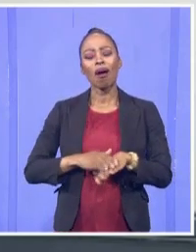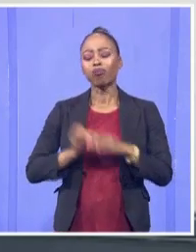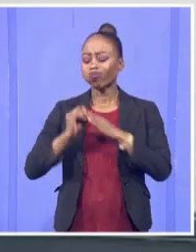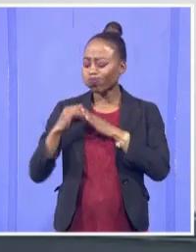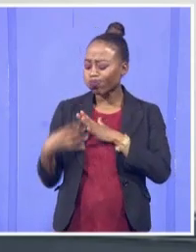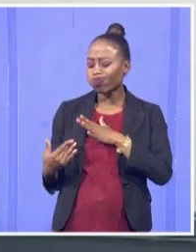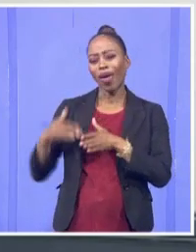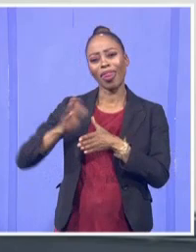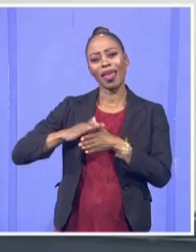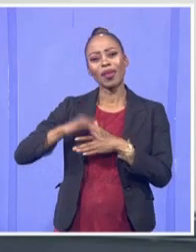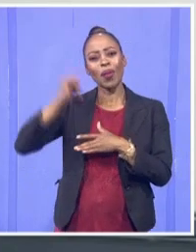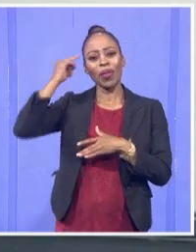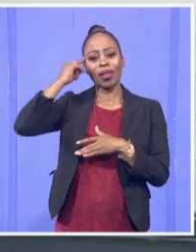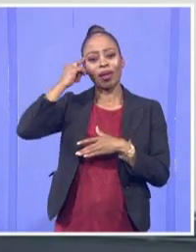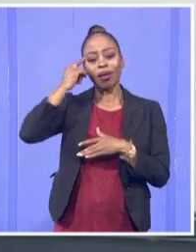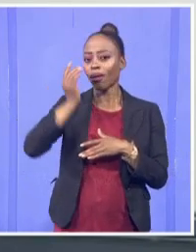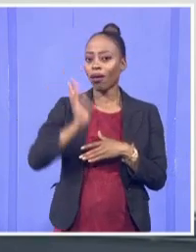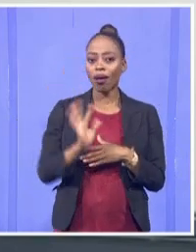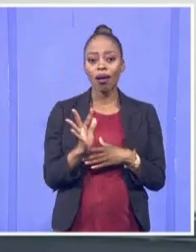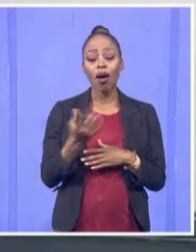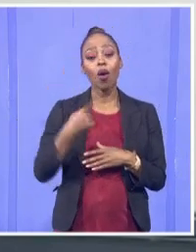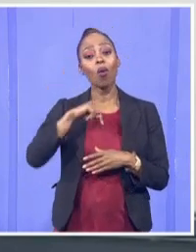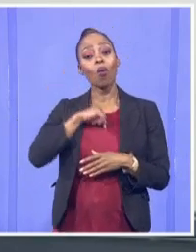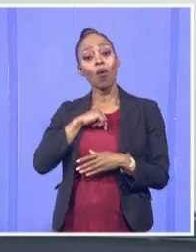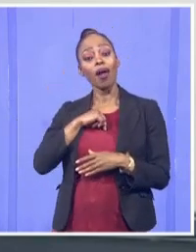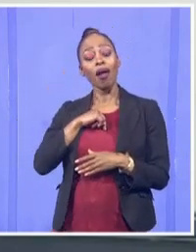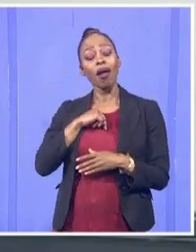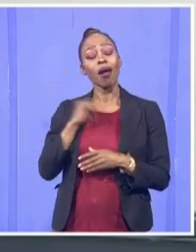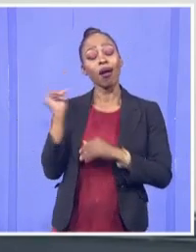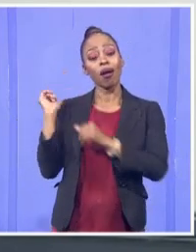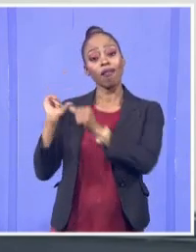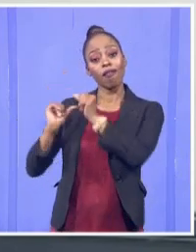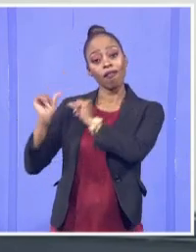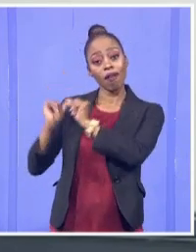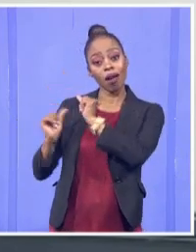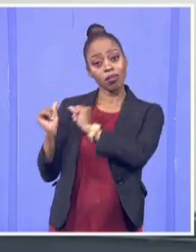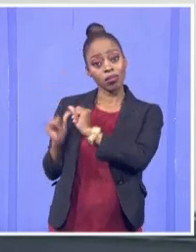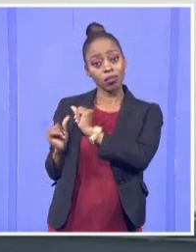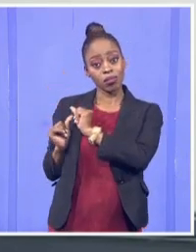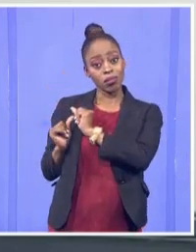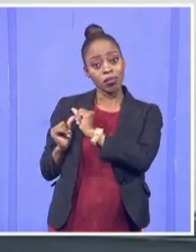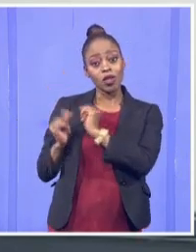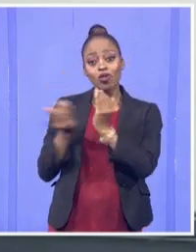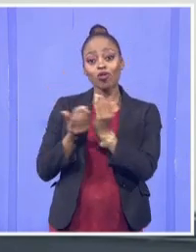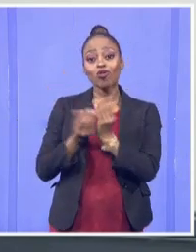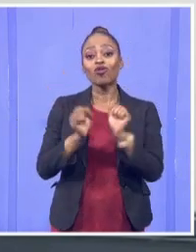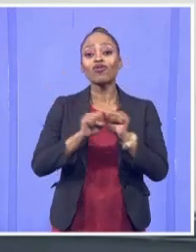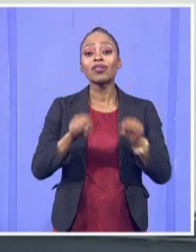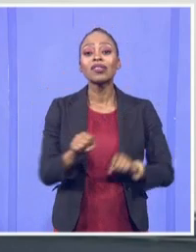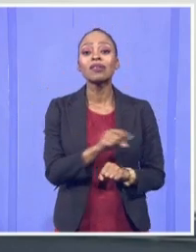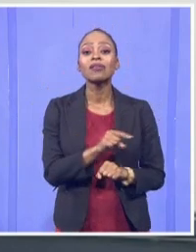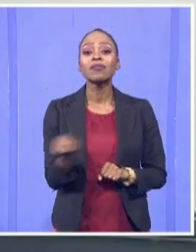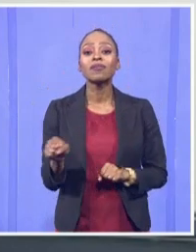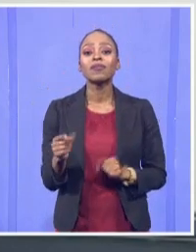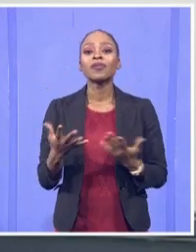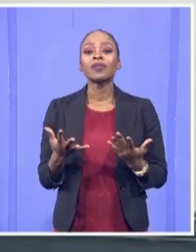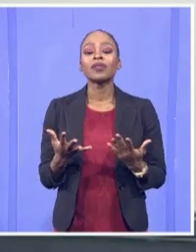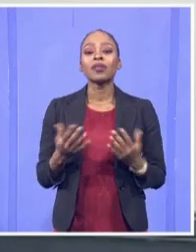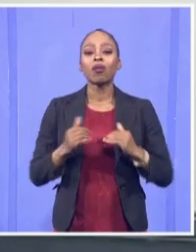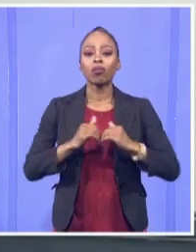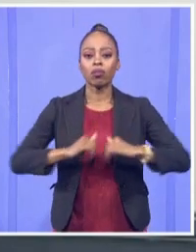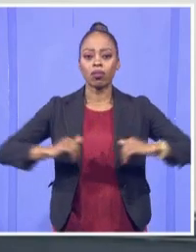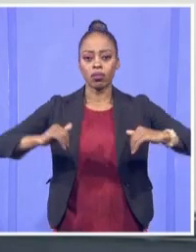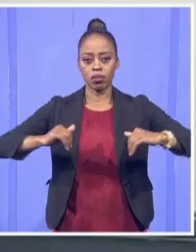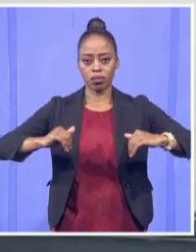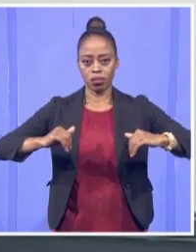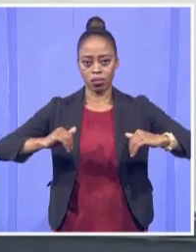things. We come from an era where our schooling system was divided into